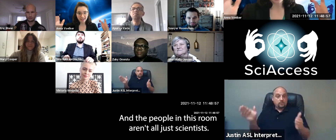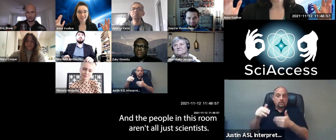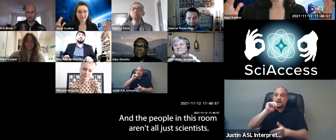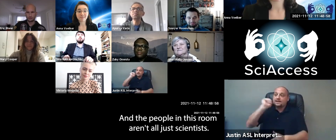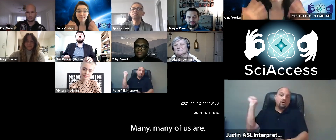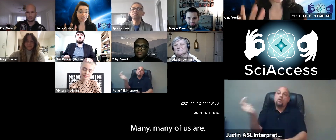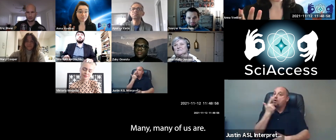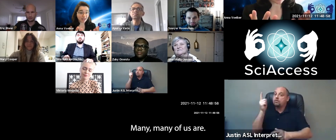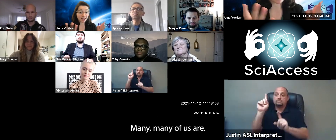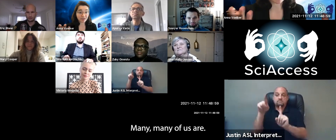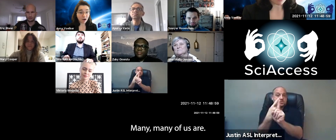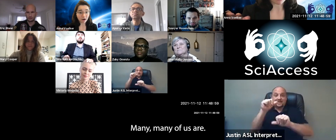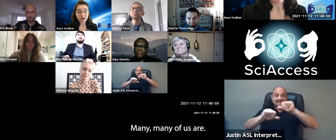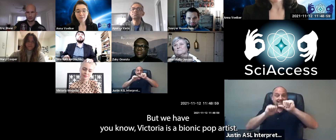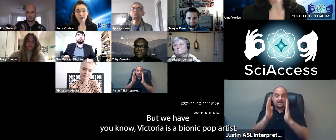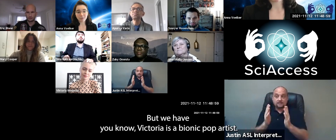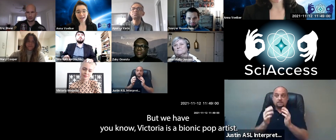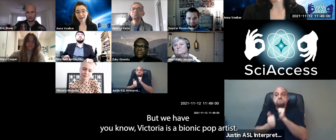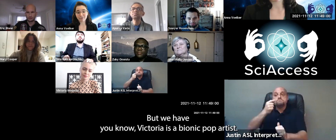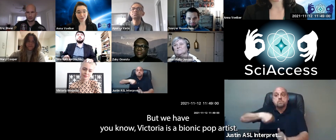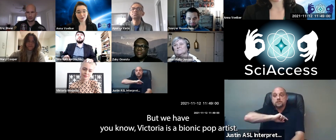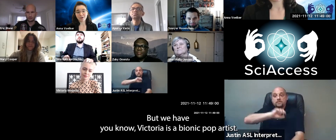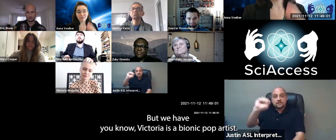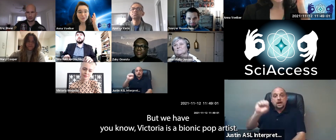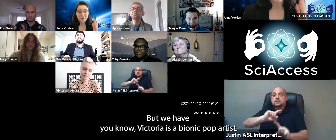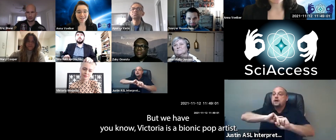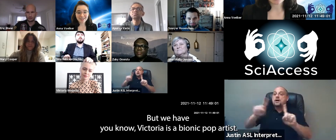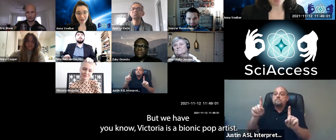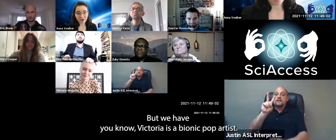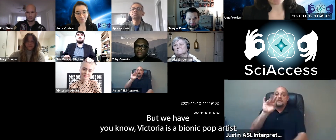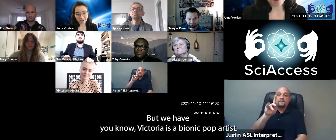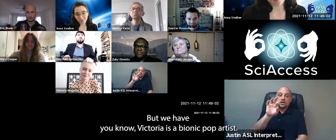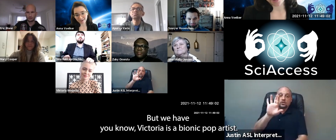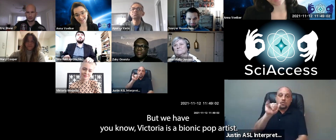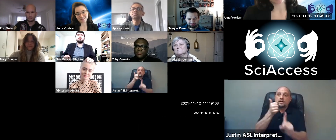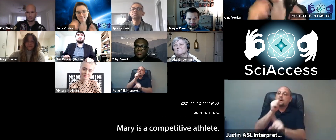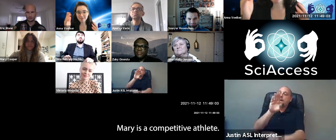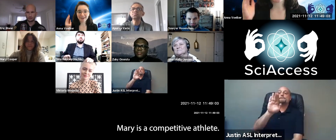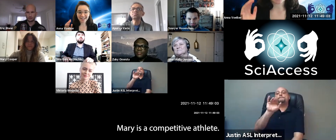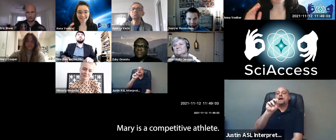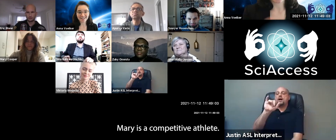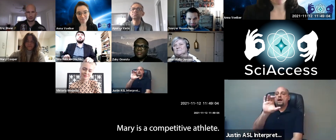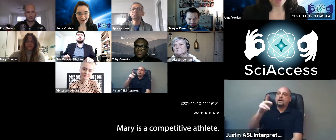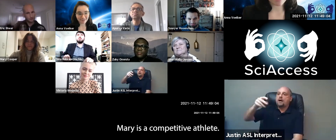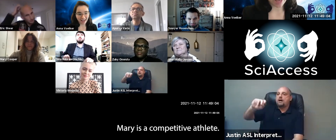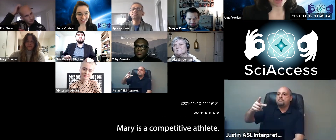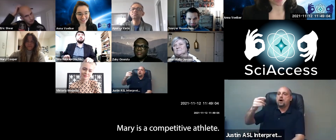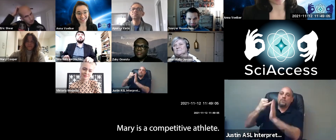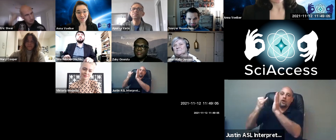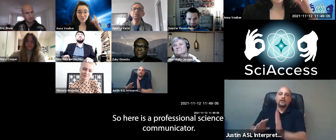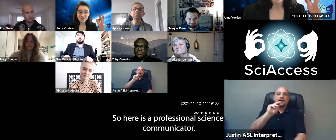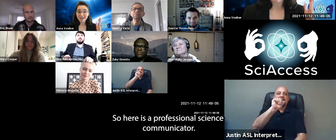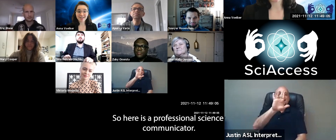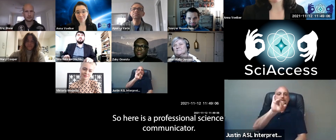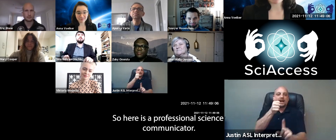just scientists. Many of us are, but we have, Victoria is a bionic pop artist. Mary is a competitive